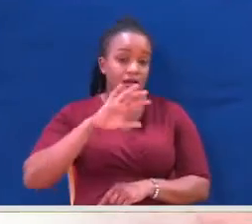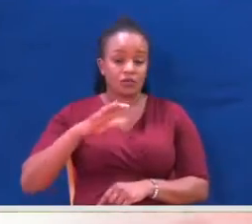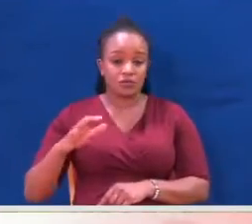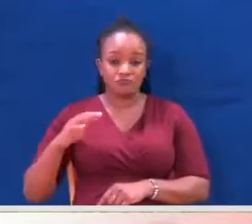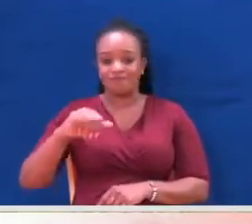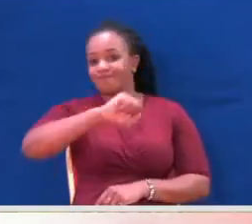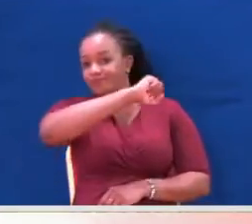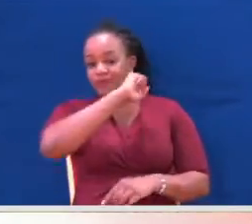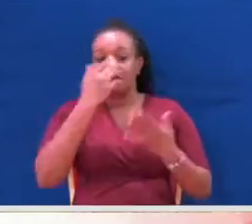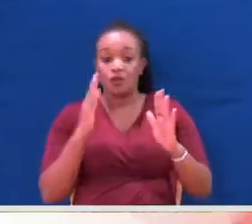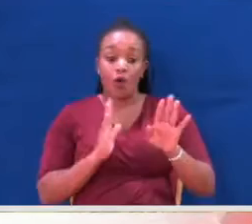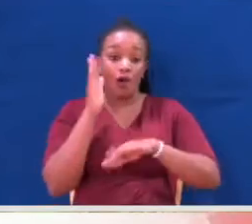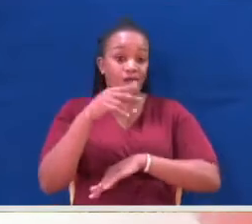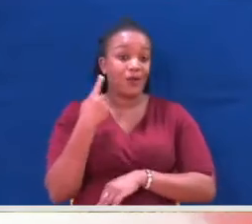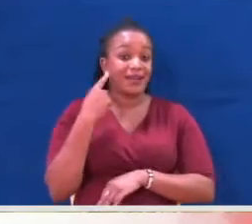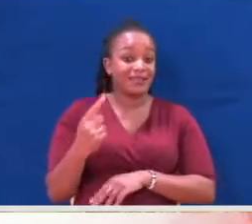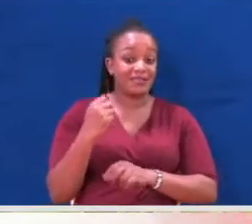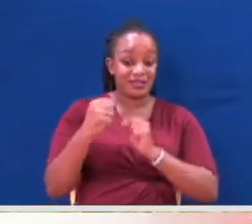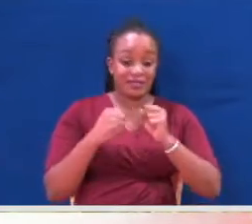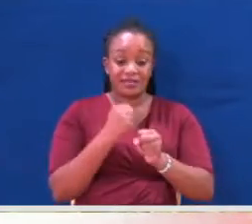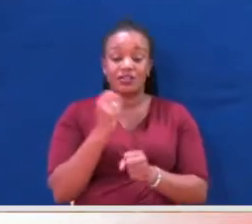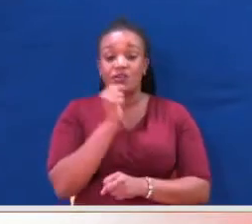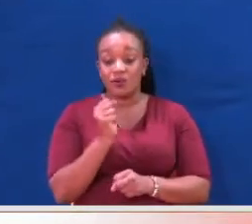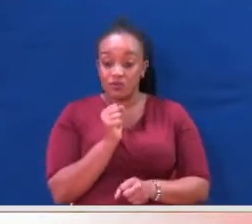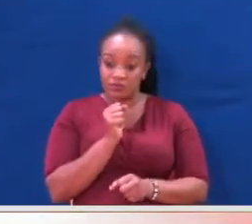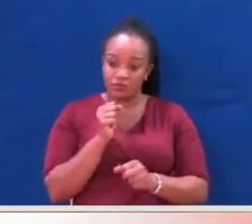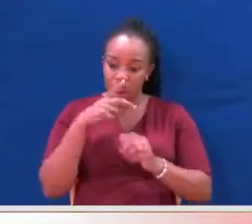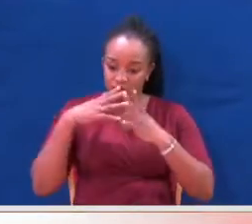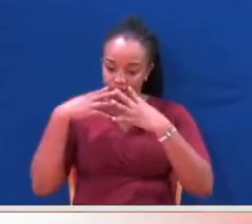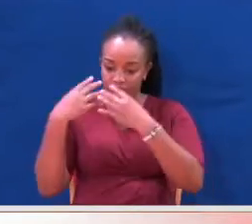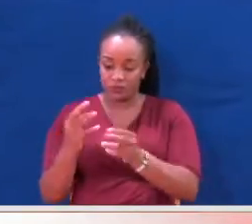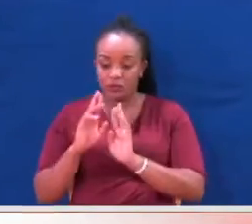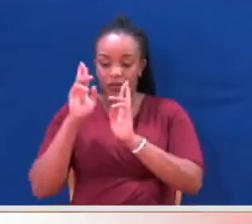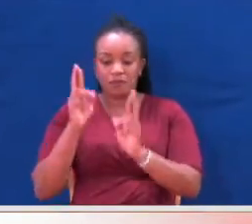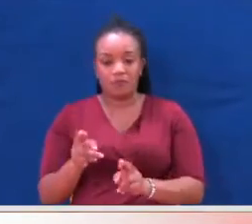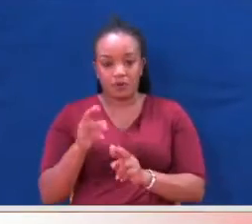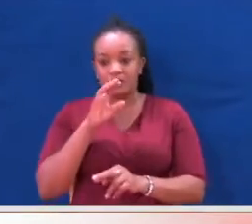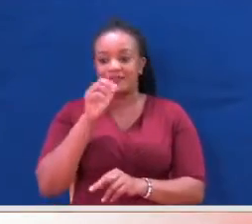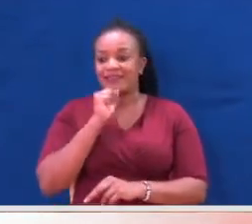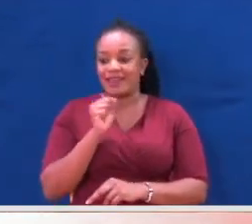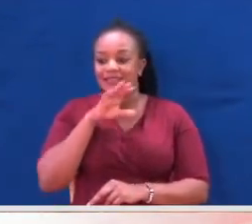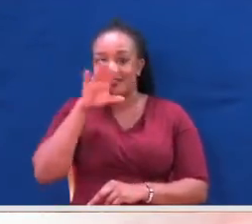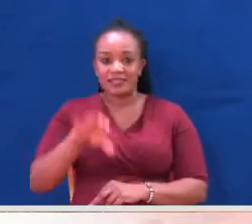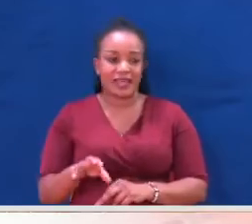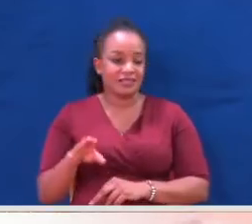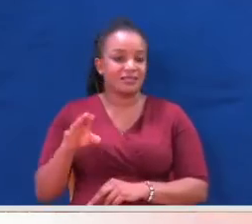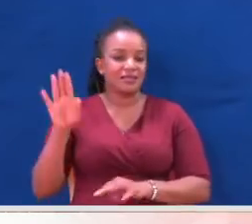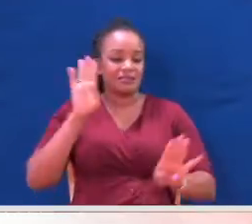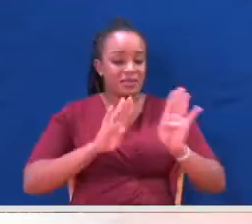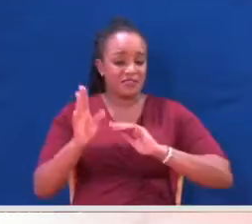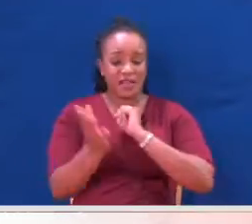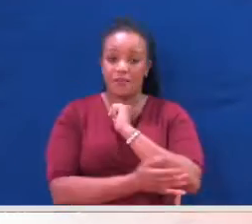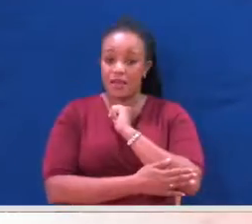The over 100-year-old Mwaga was on his way to report one of his grandson's indiscipline behavior after he stopped going to school.